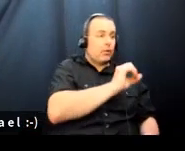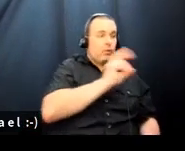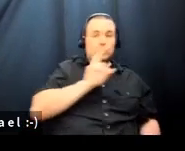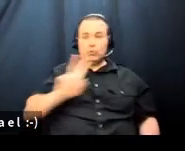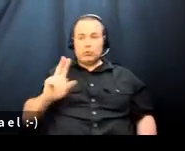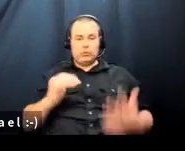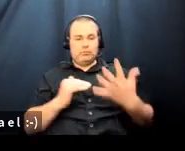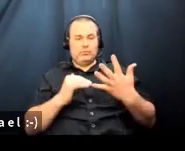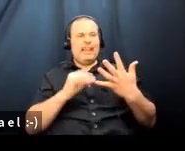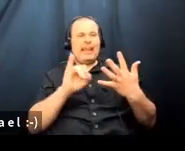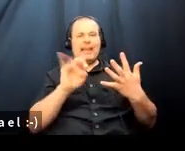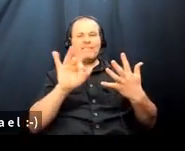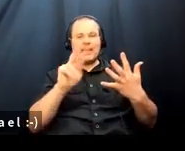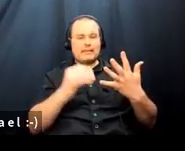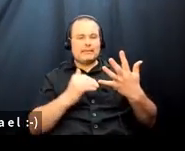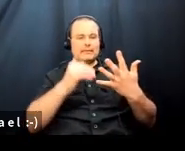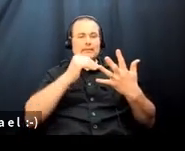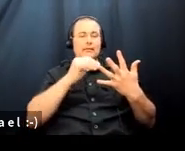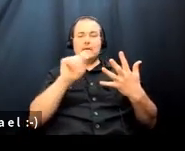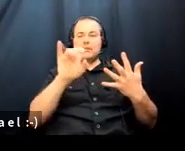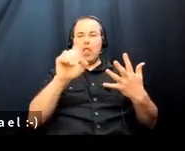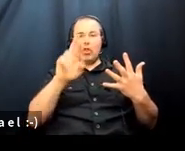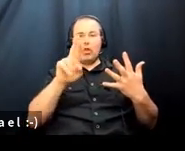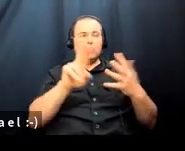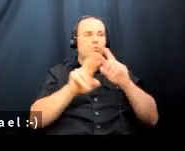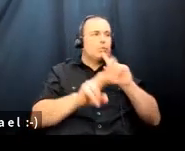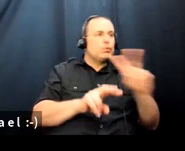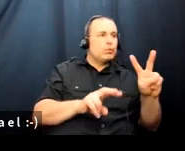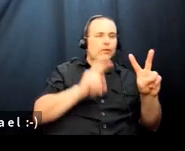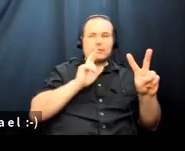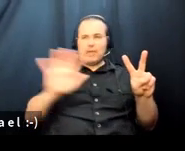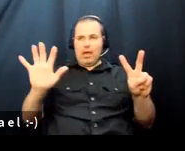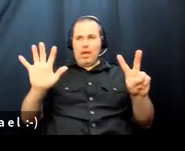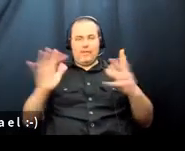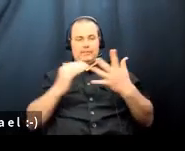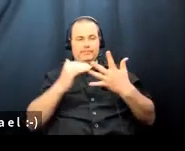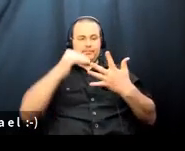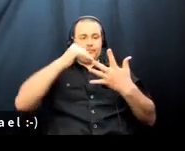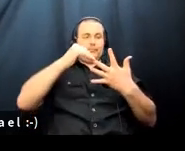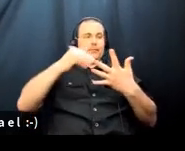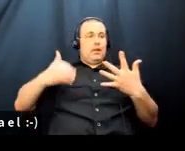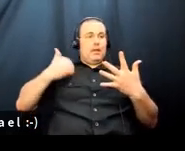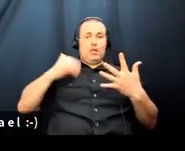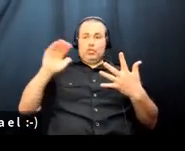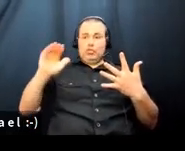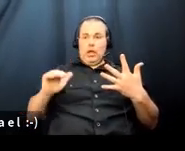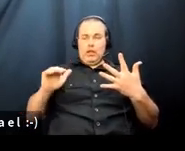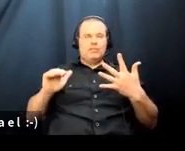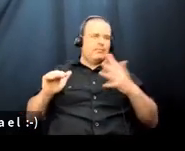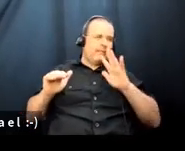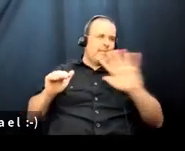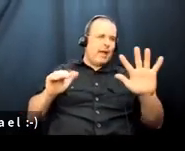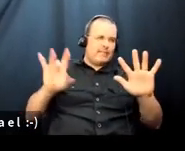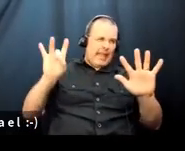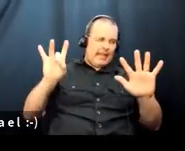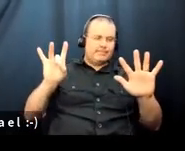the toddler, the 2 to 5-year-old. There's the young child, the 5 to